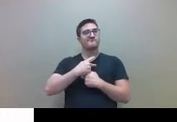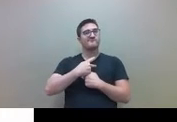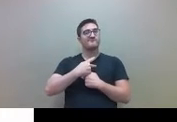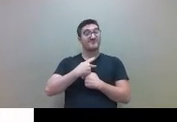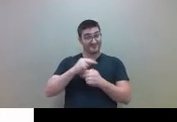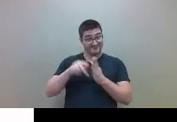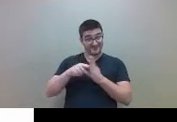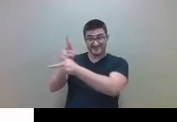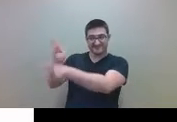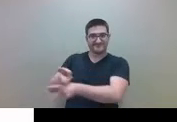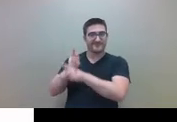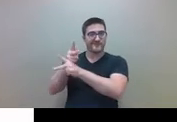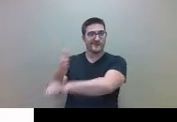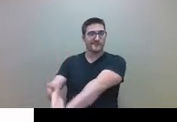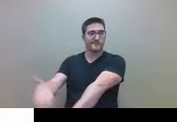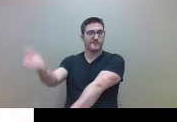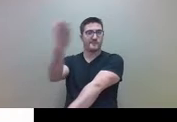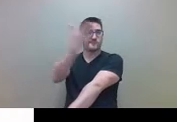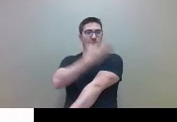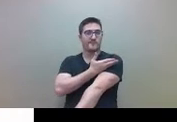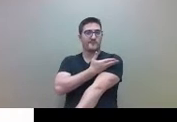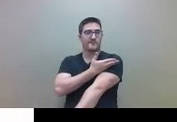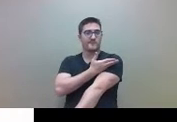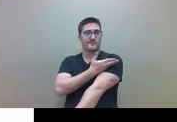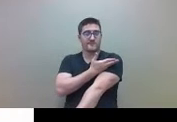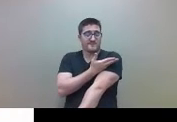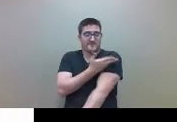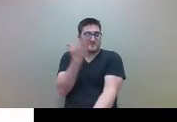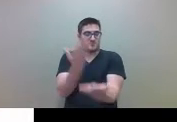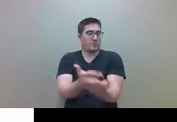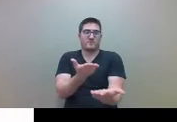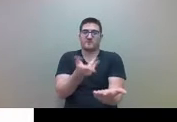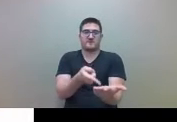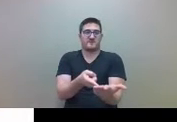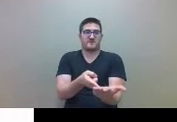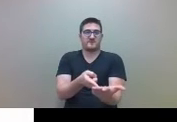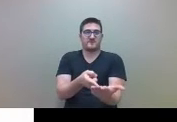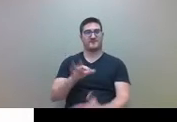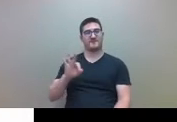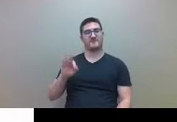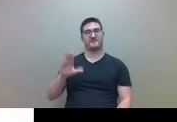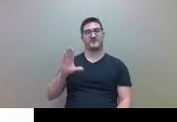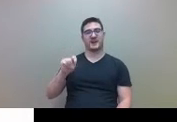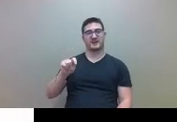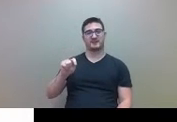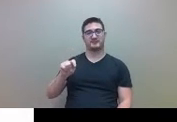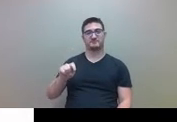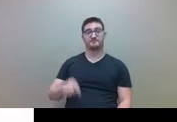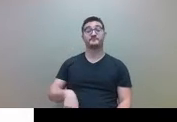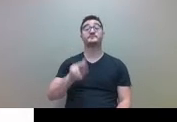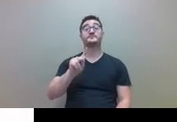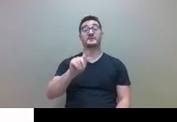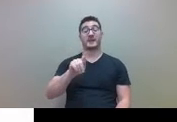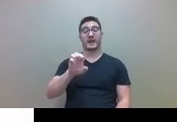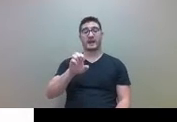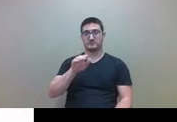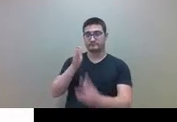as a caregiver. It's just fact. I think that's a really important point for us